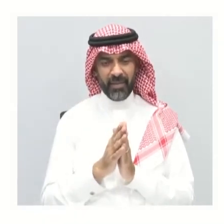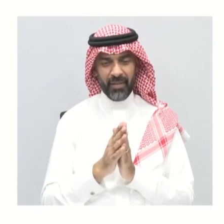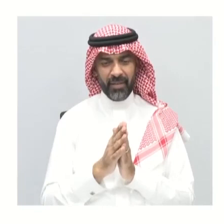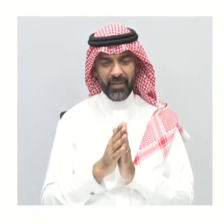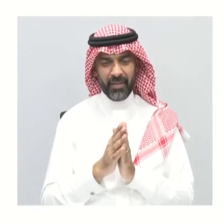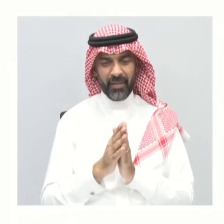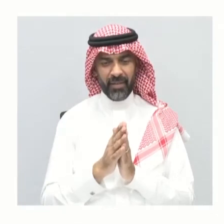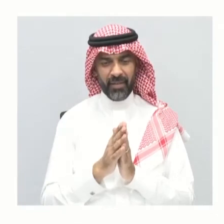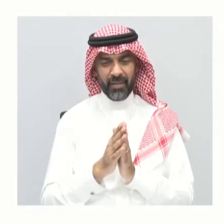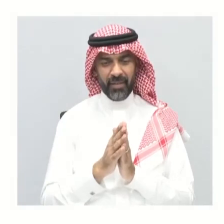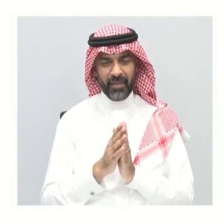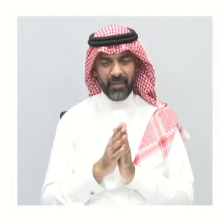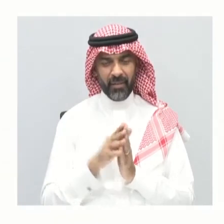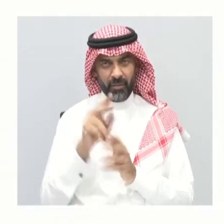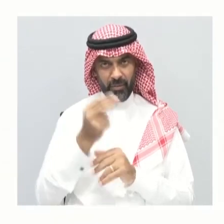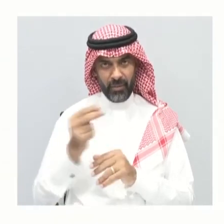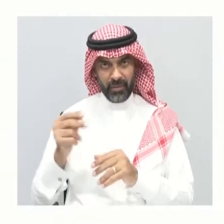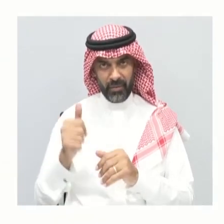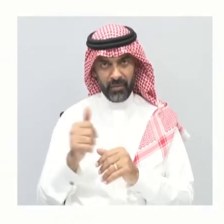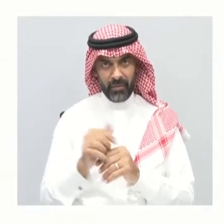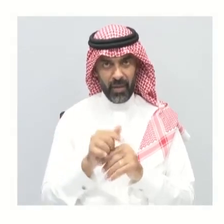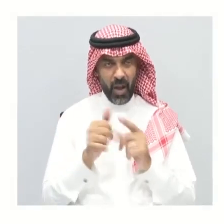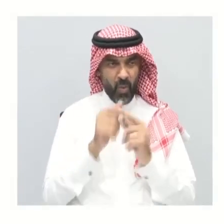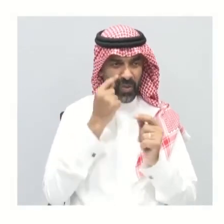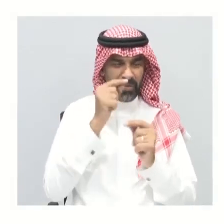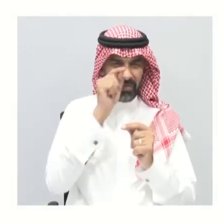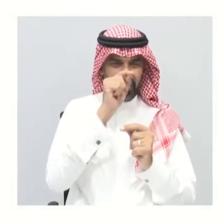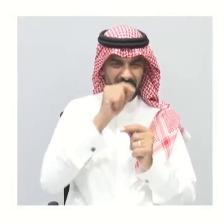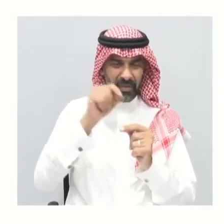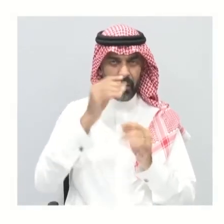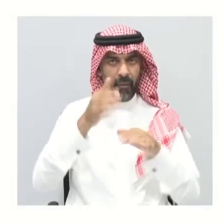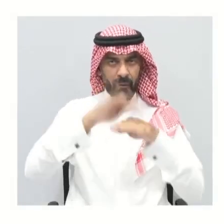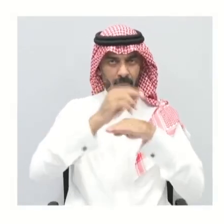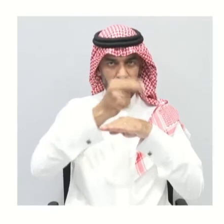Are you writing and tracing? Uppercase and lowercase.